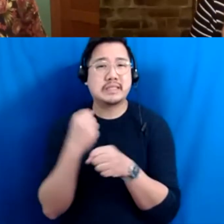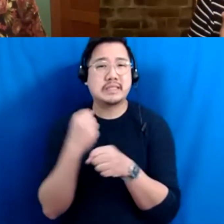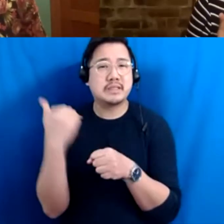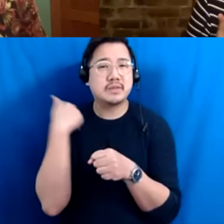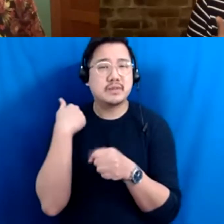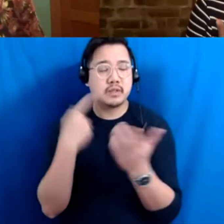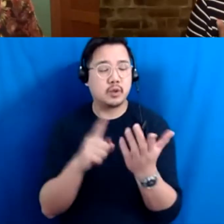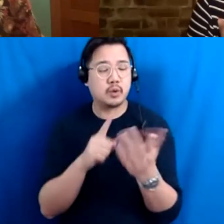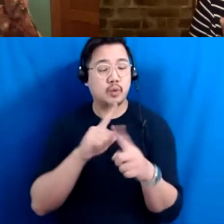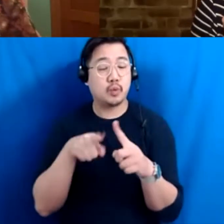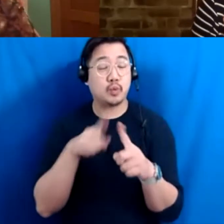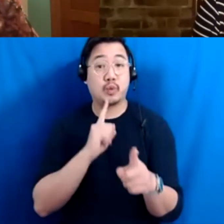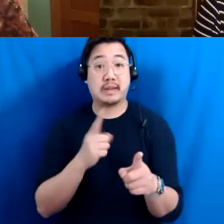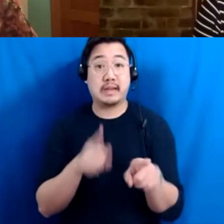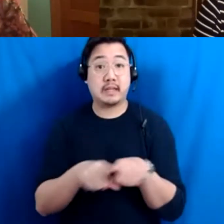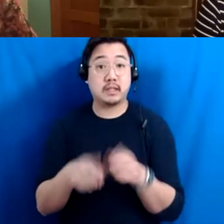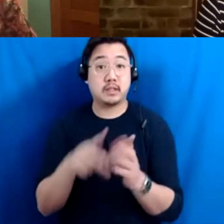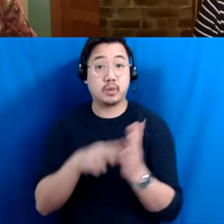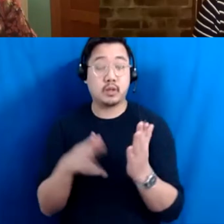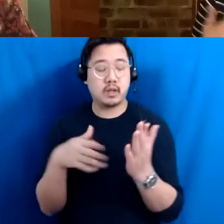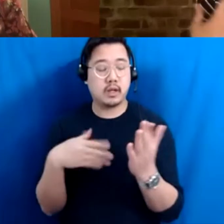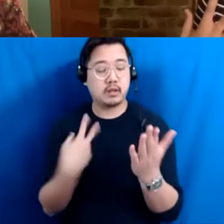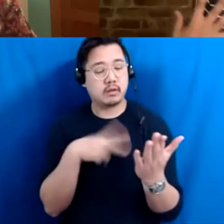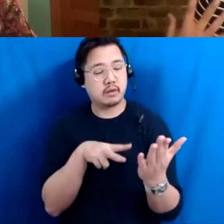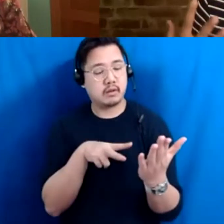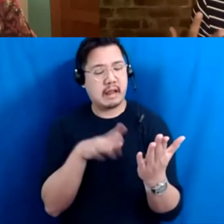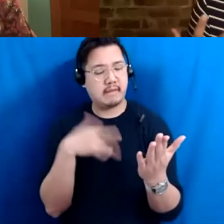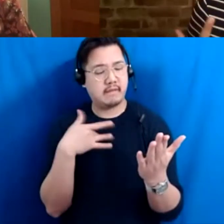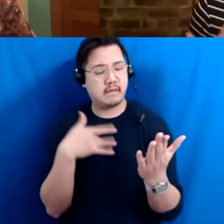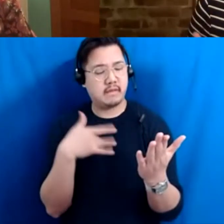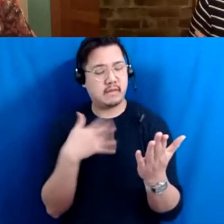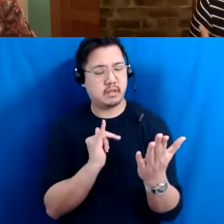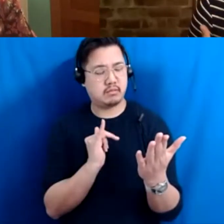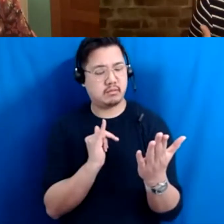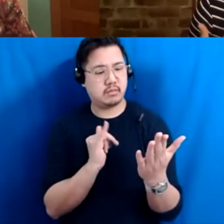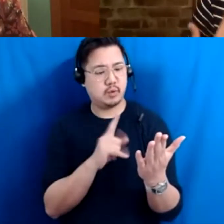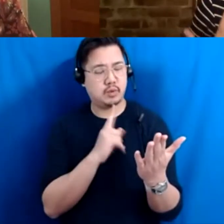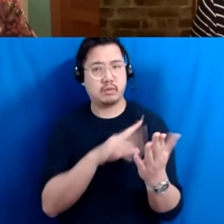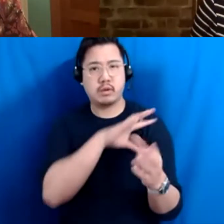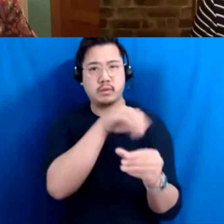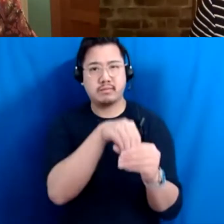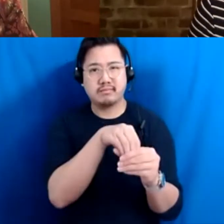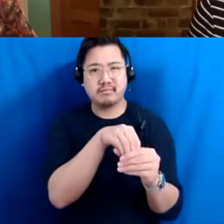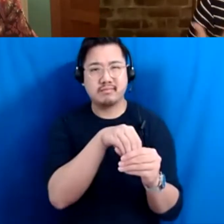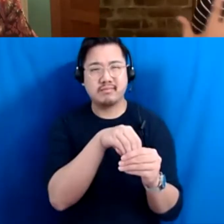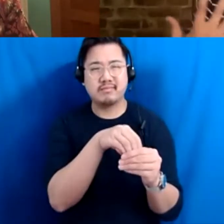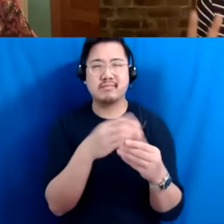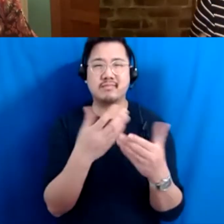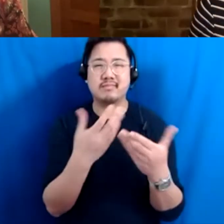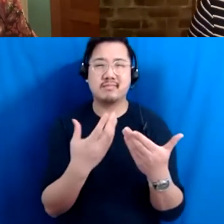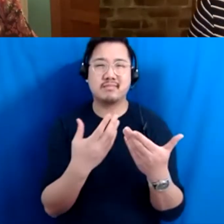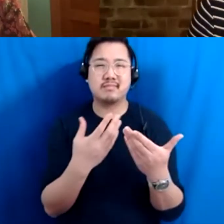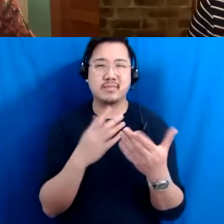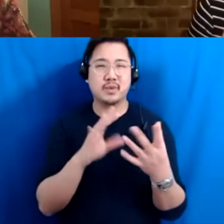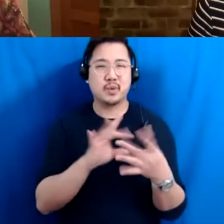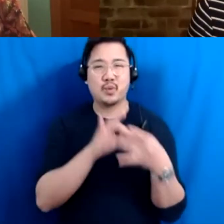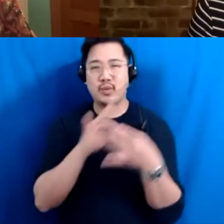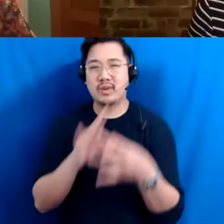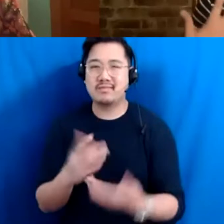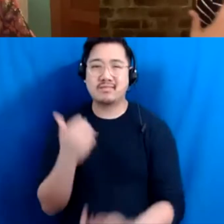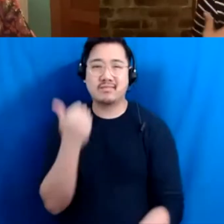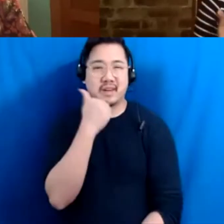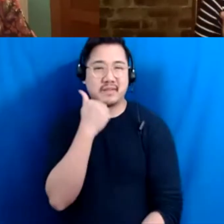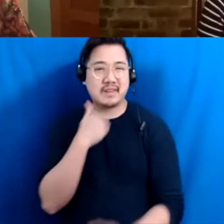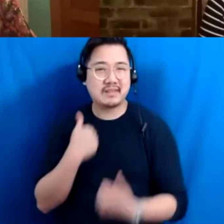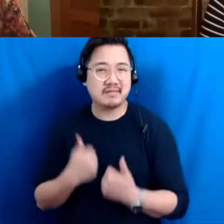me as a reader, feel intimately engaged with aspects of our present day-to-day life.